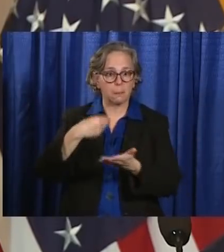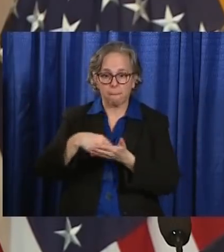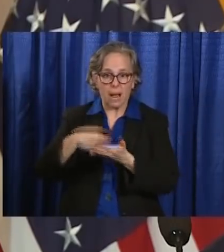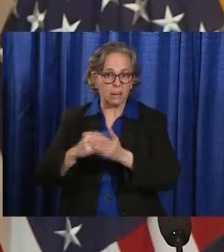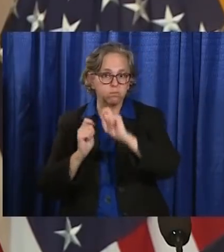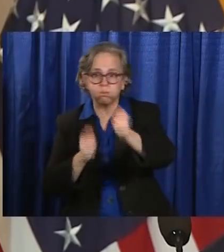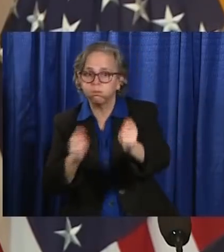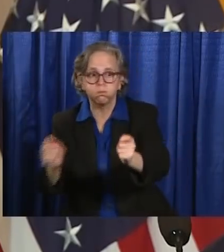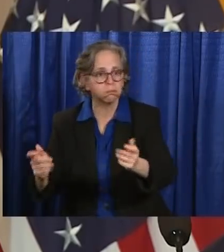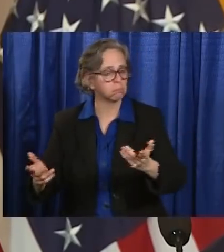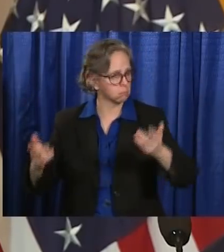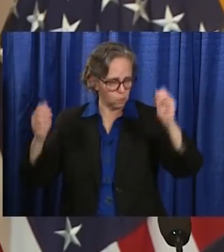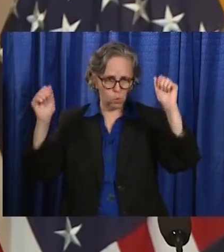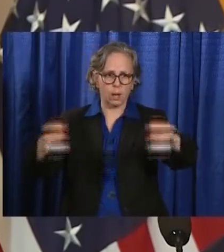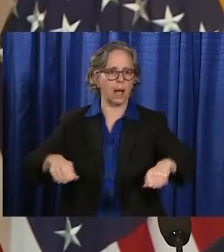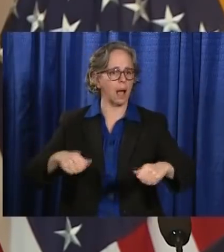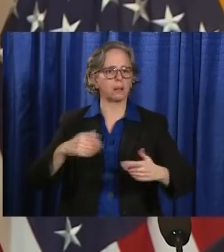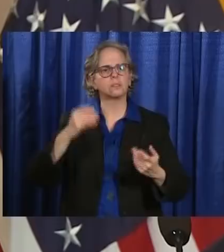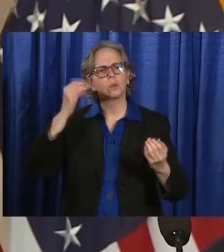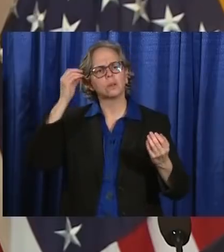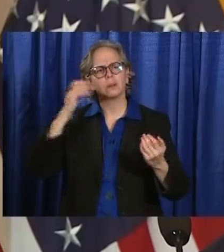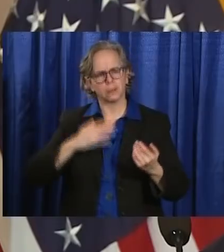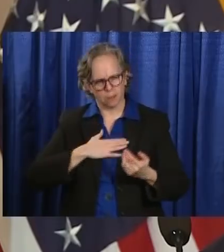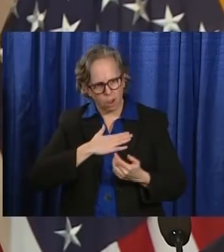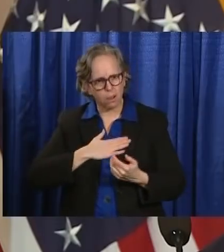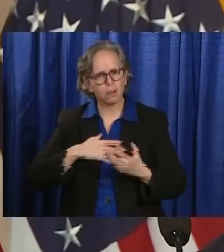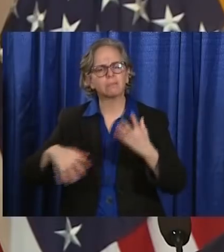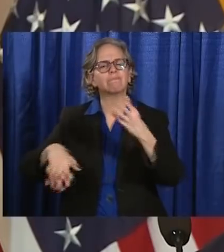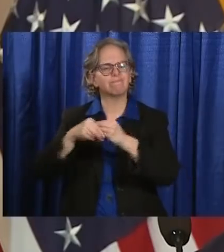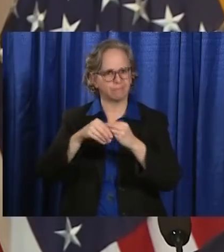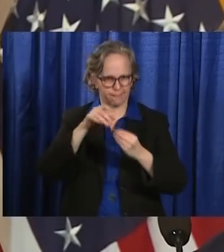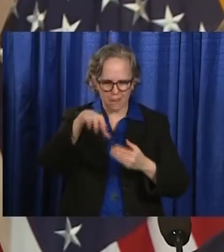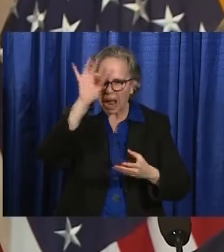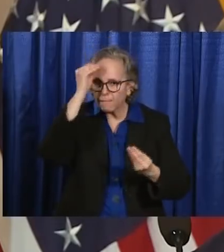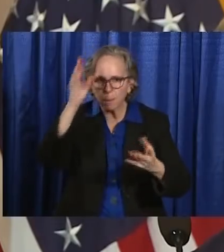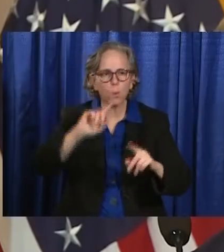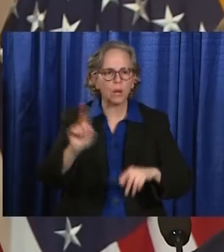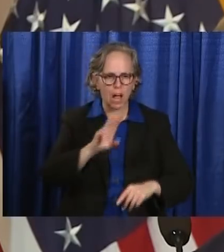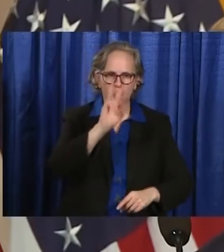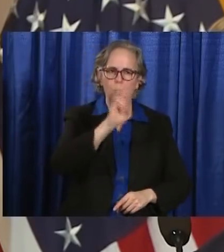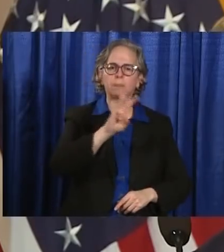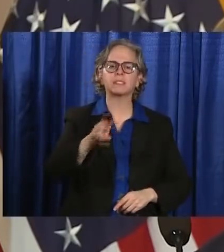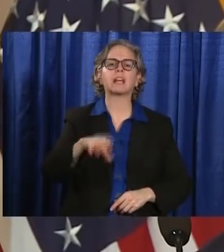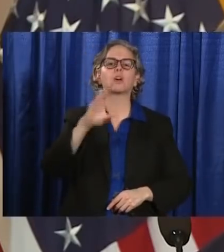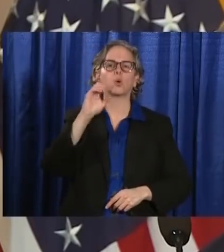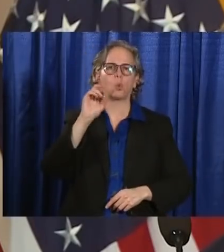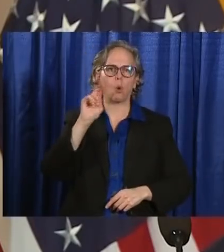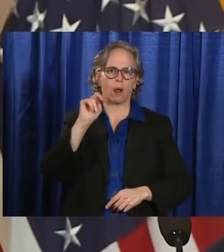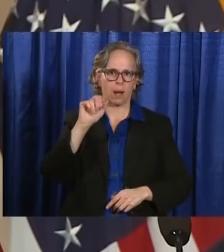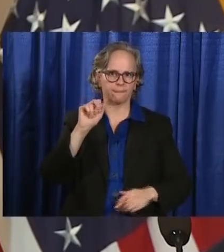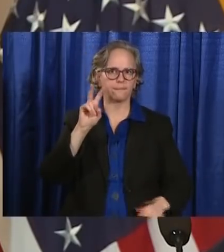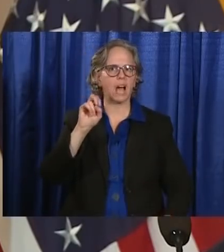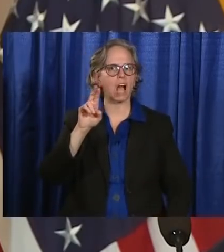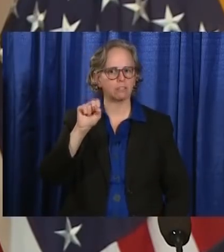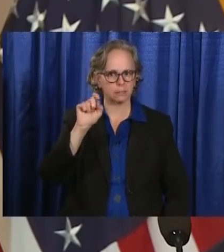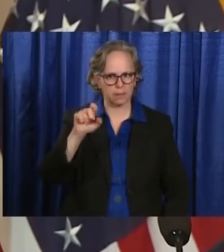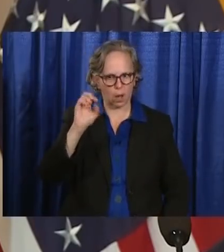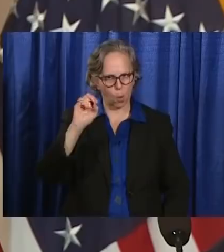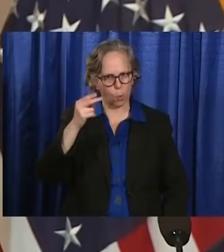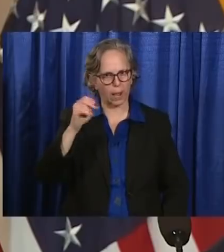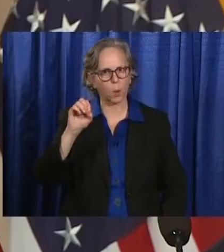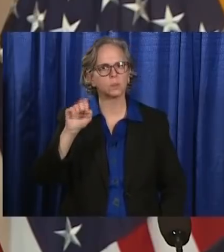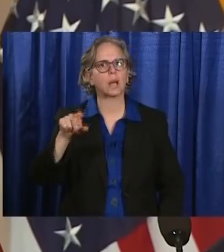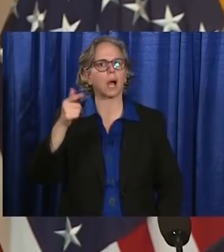that information available to you as well on coronavirus.ohio.gov. And now I want to talk